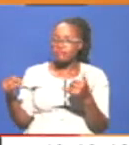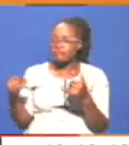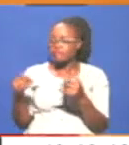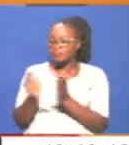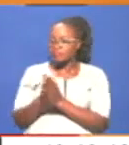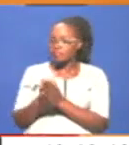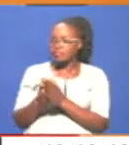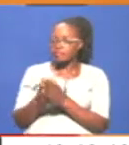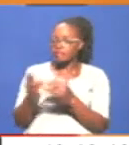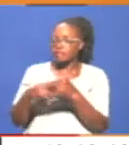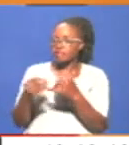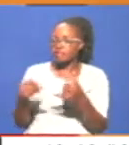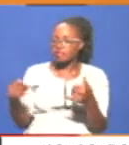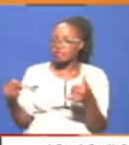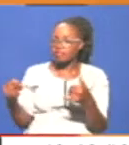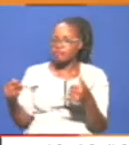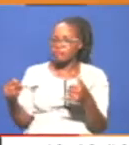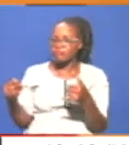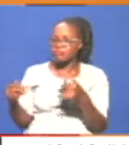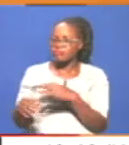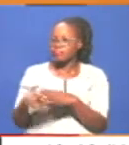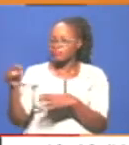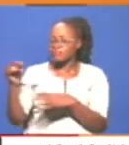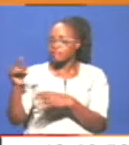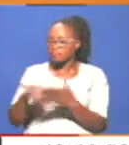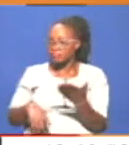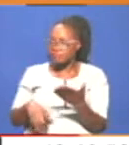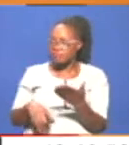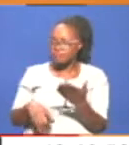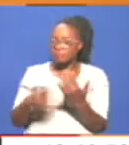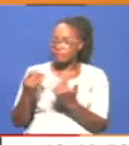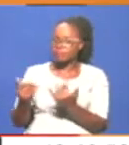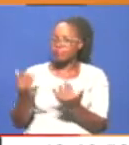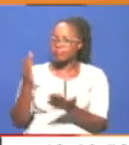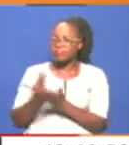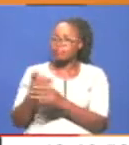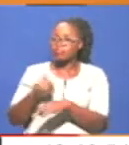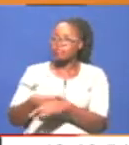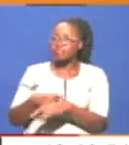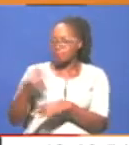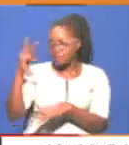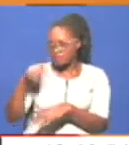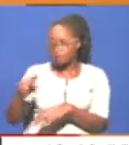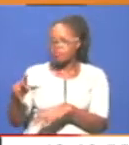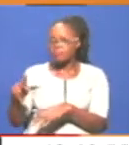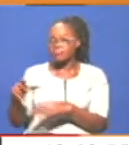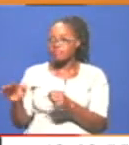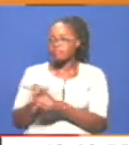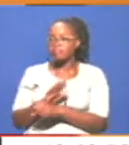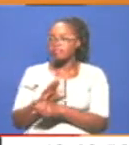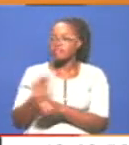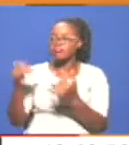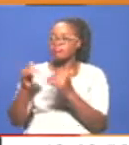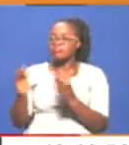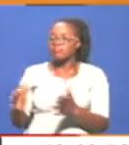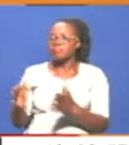version, we found that even now, with the real-time version, the physical version, most of the players who did well on the